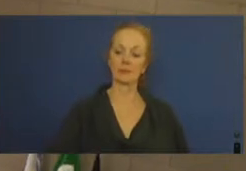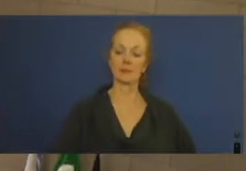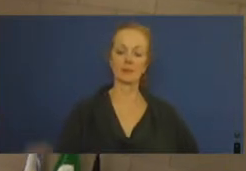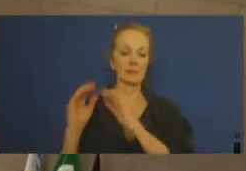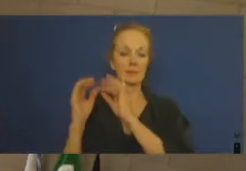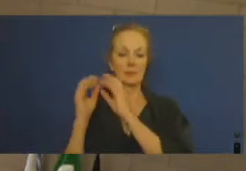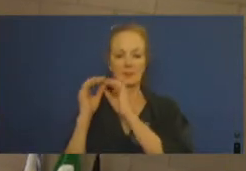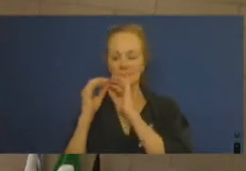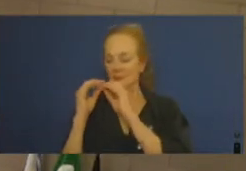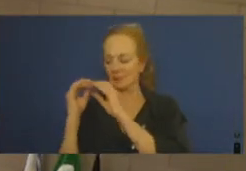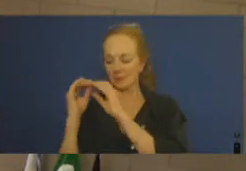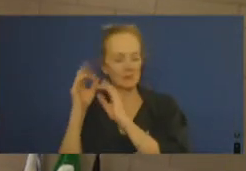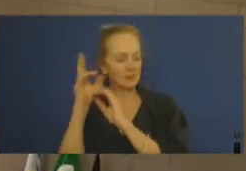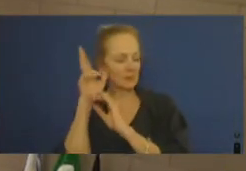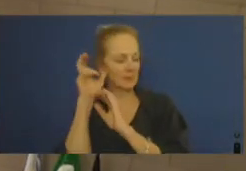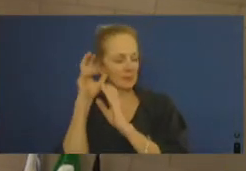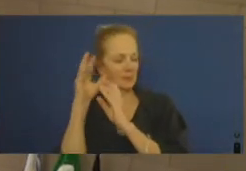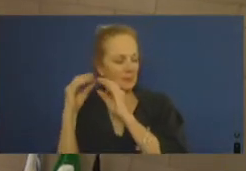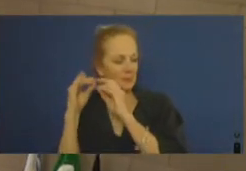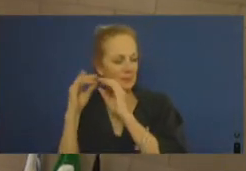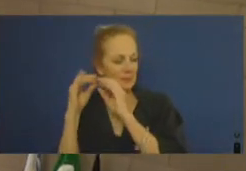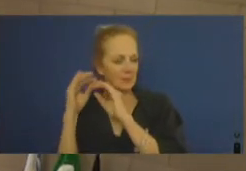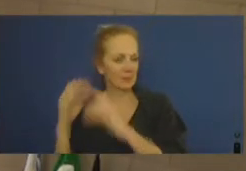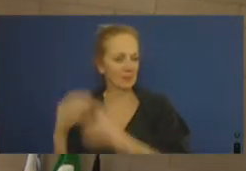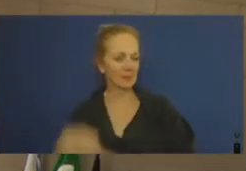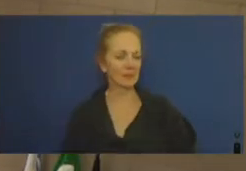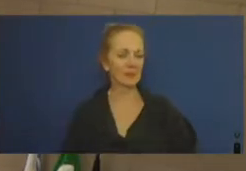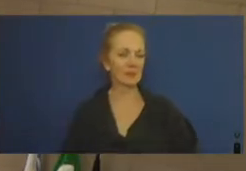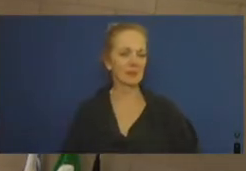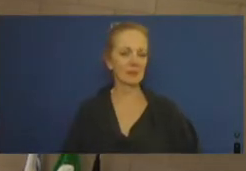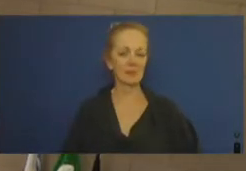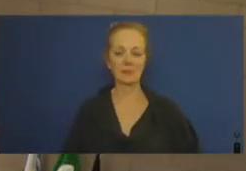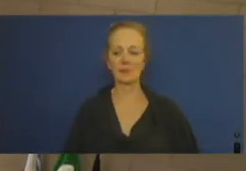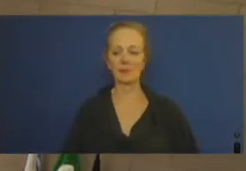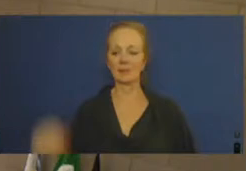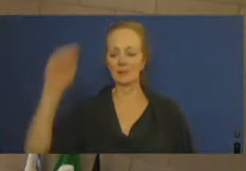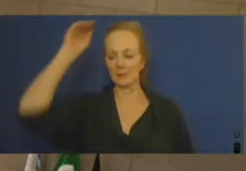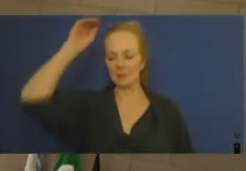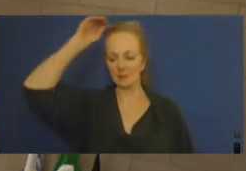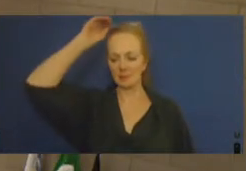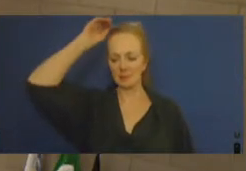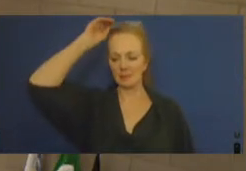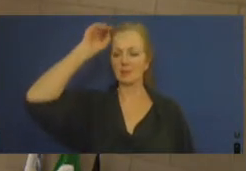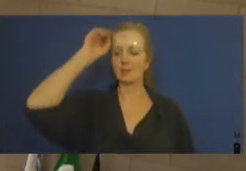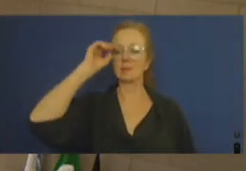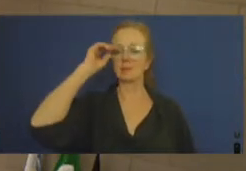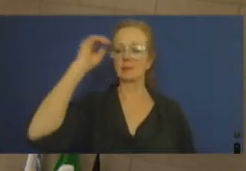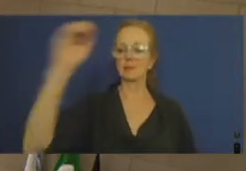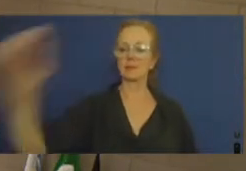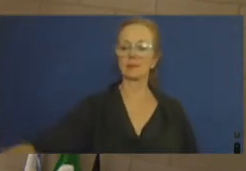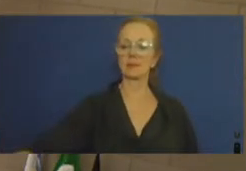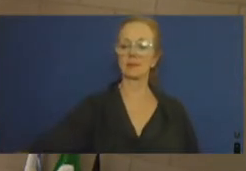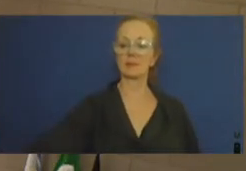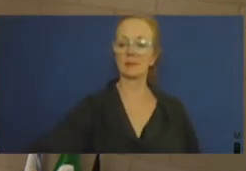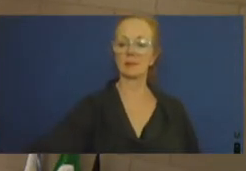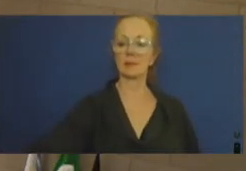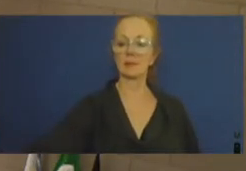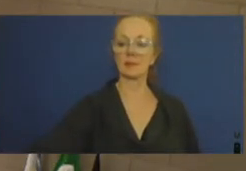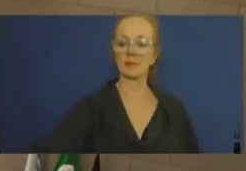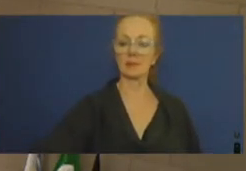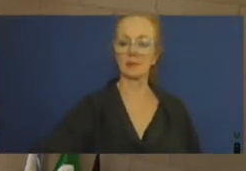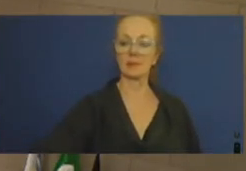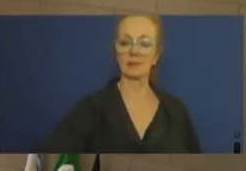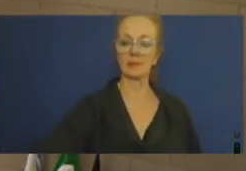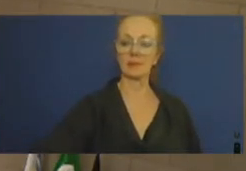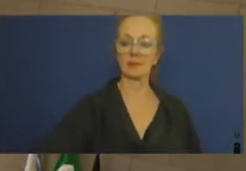It was a guy. Oh, yeah. Yeah, I see that. He just sent me a personal message on. He did? He did. He texted me. Really? He just